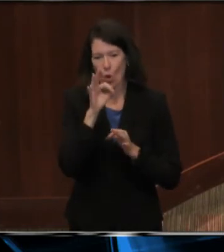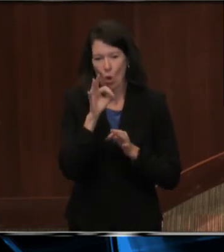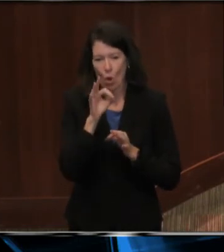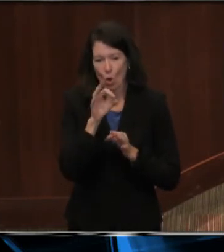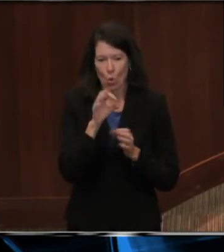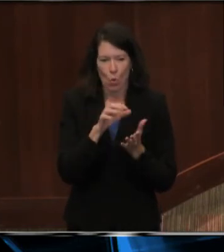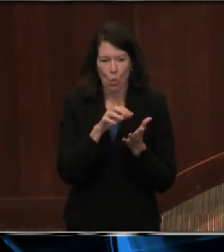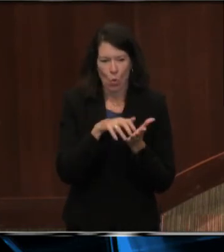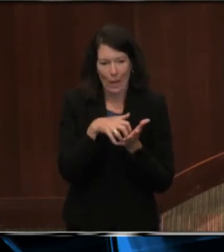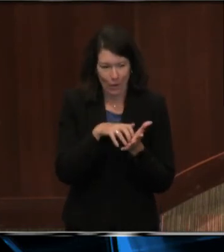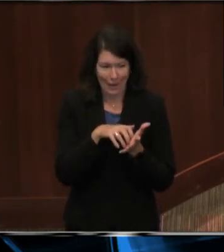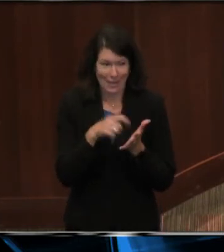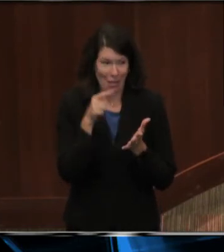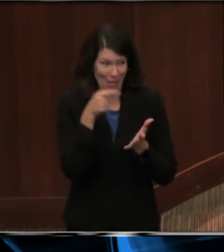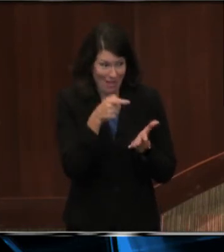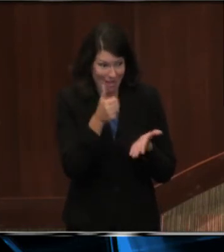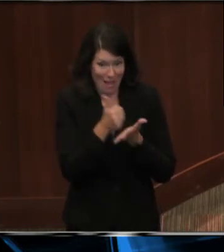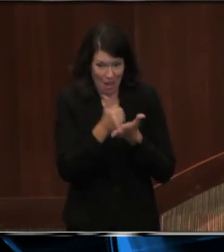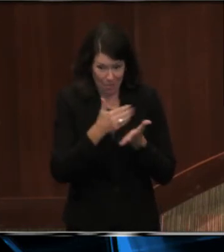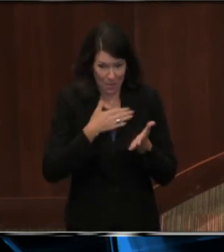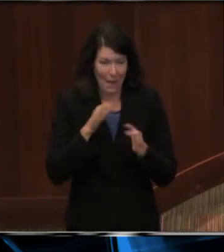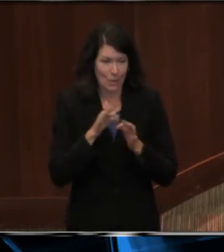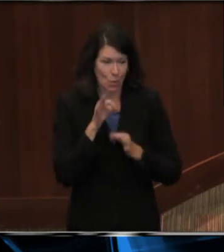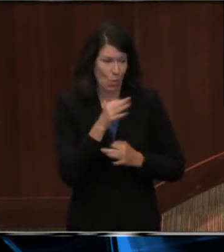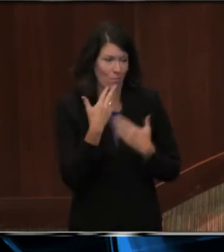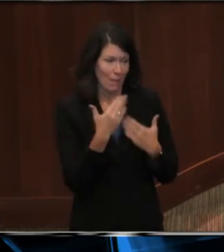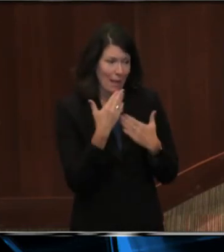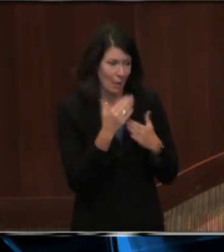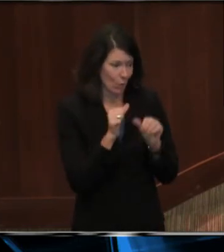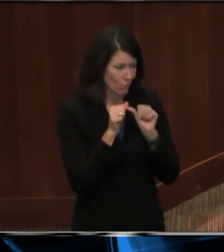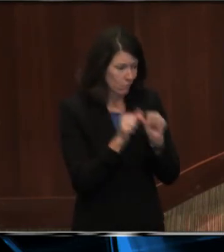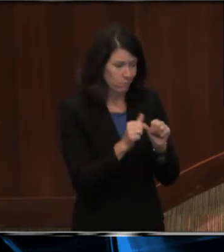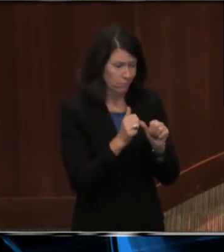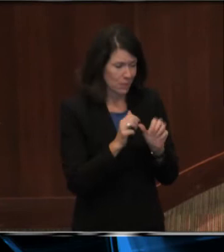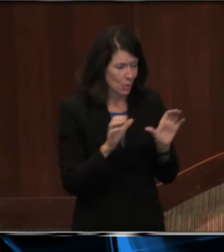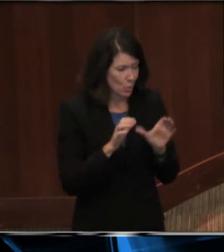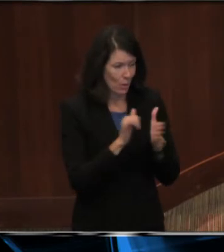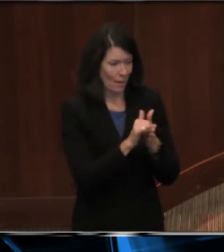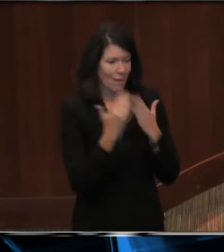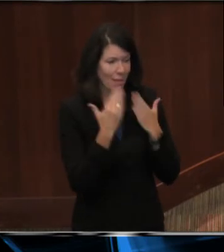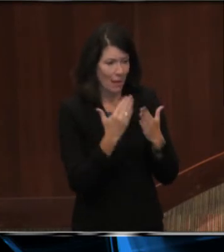So thank you, really appreciate you. Keep doing it. It sounds great. Thank you.